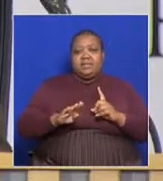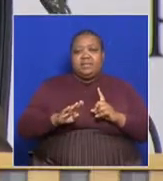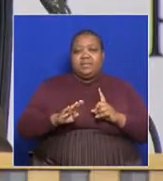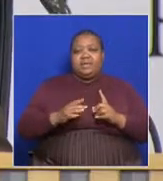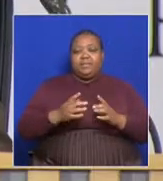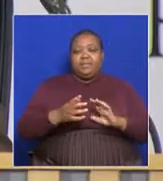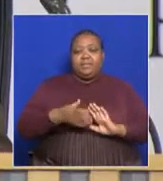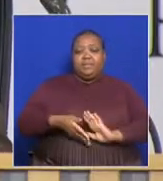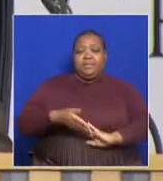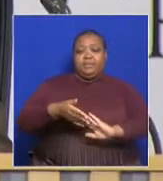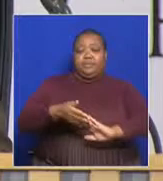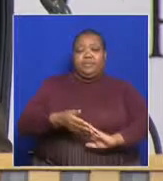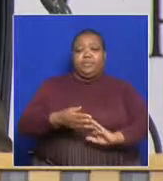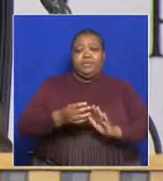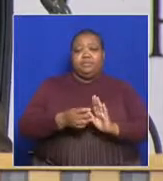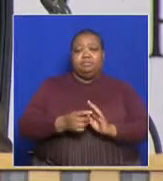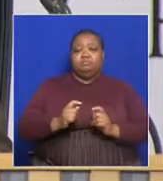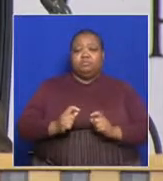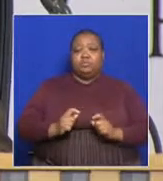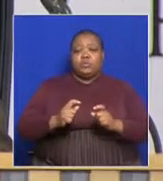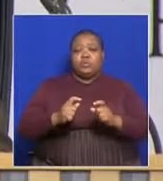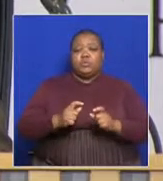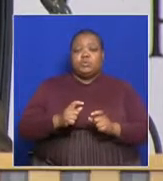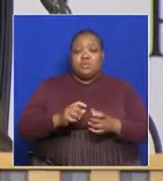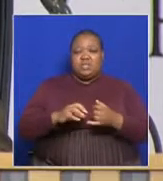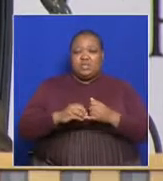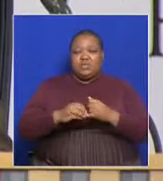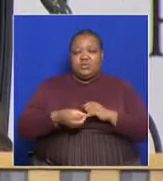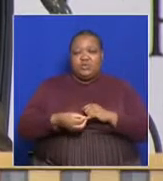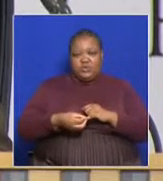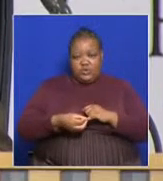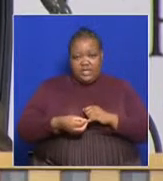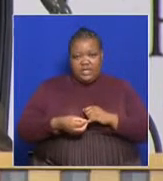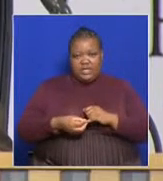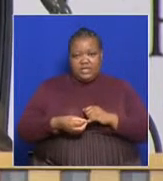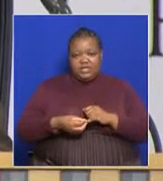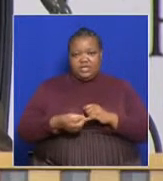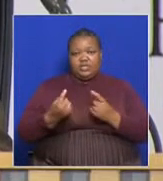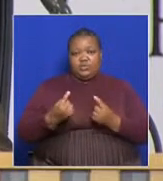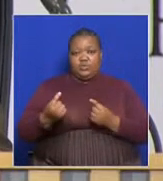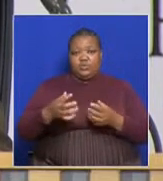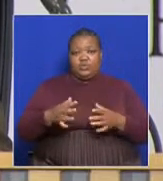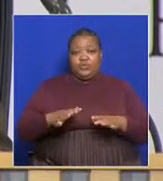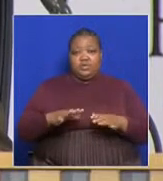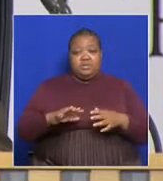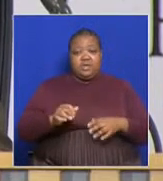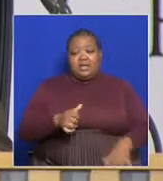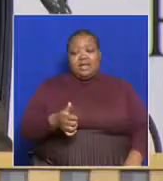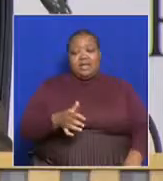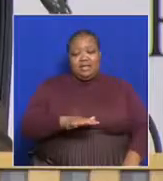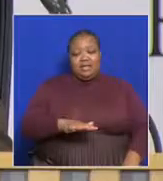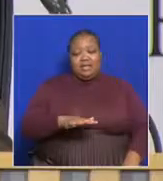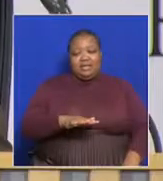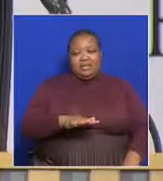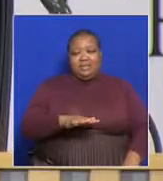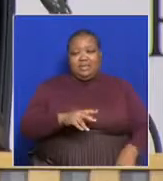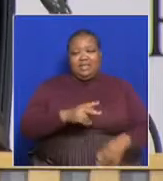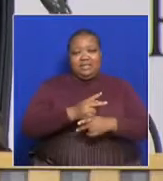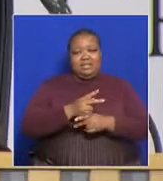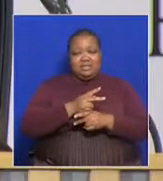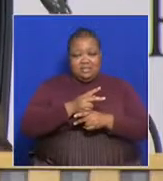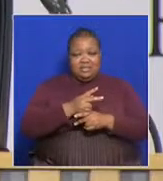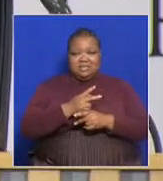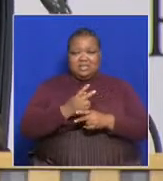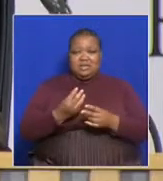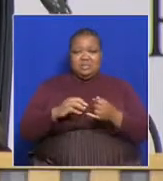of there, which I tried. I was not in a position to find alternate storage place for it. It was there at